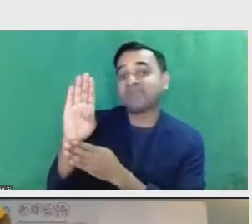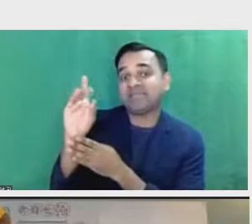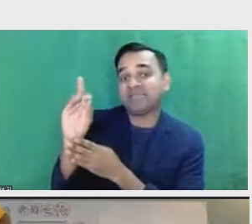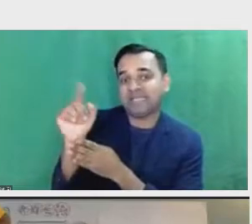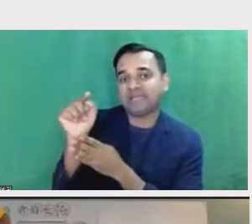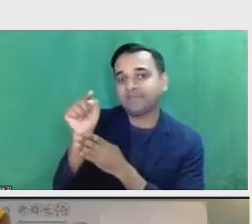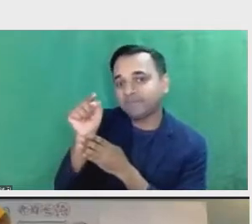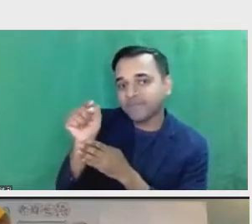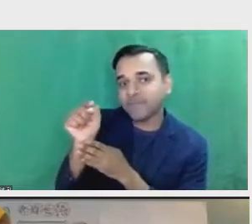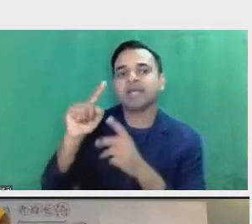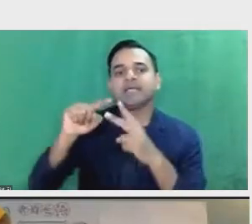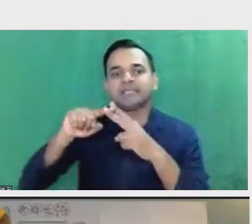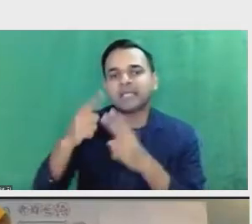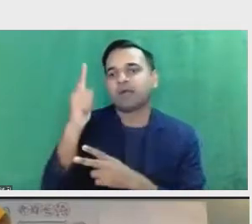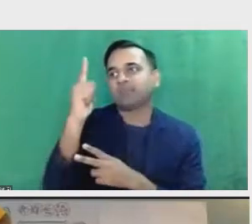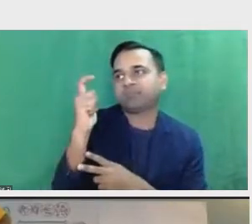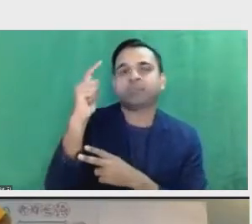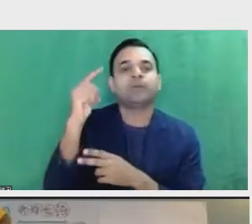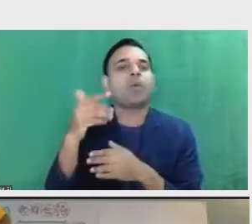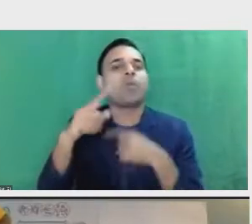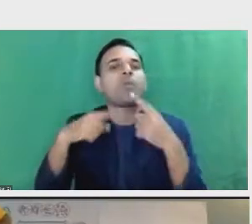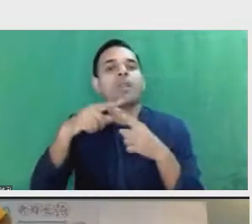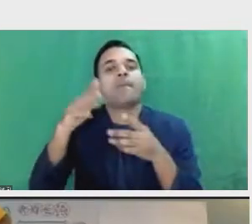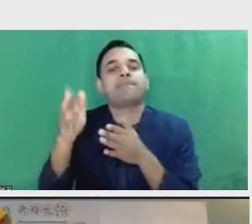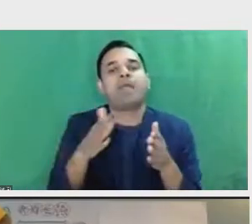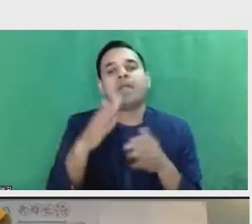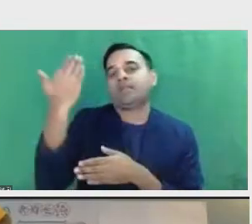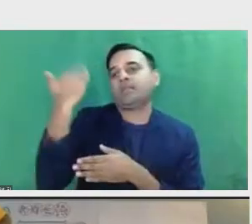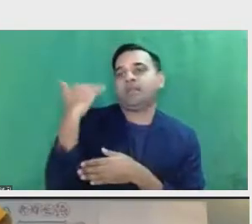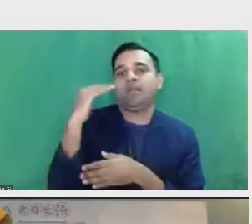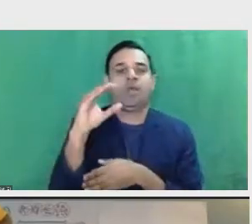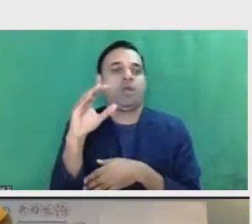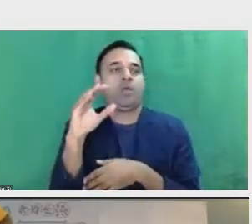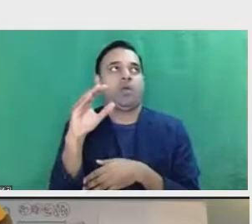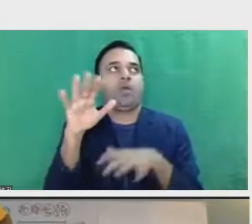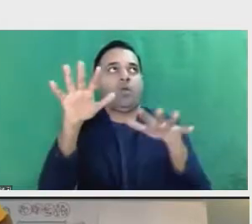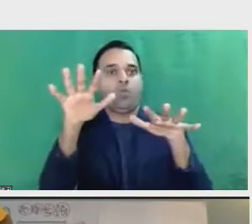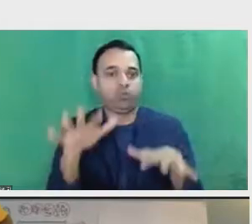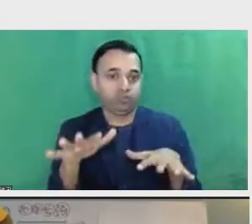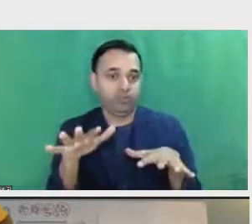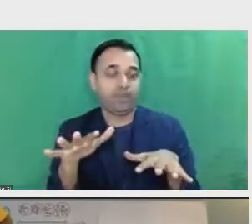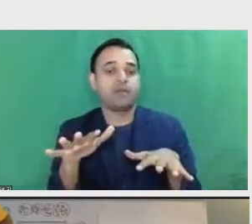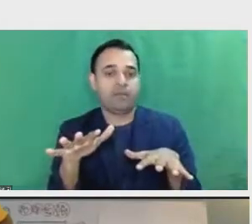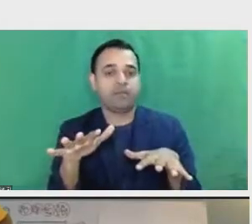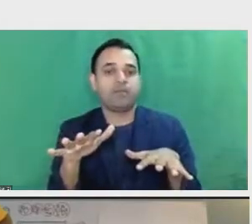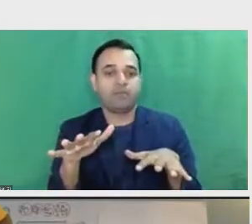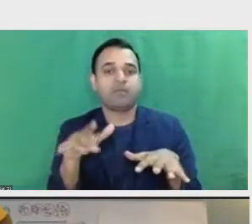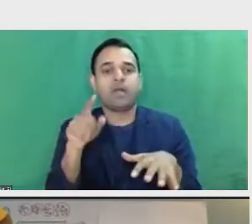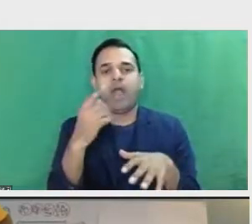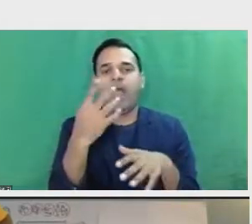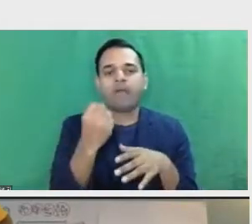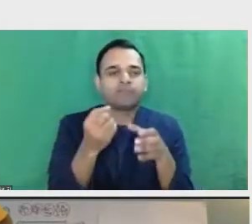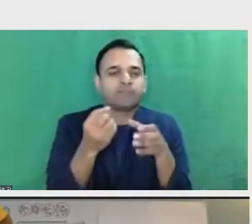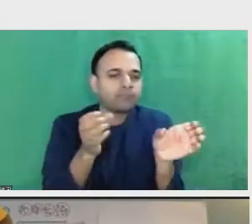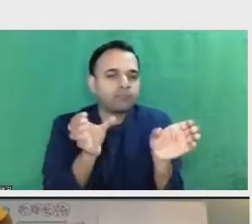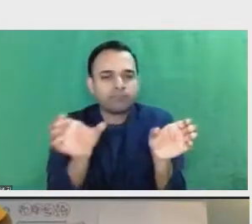The first part, one, actually just opened today in Kunming, from where our CBD Executive Secretary was